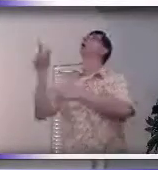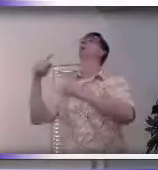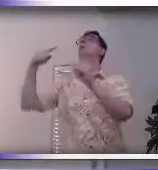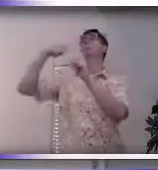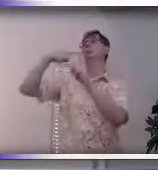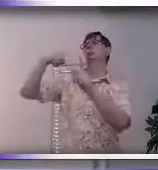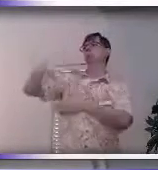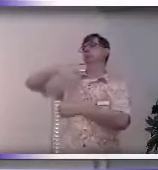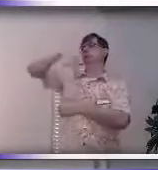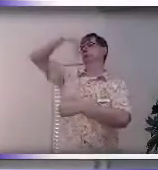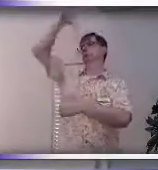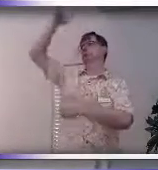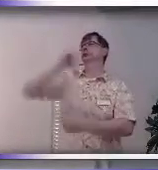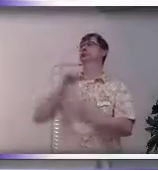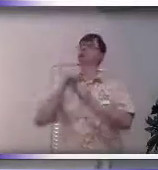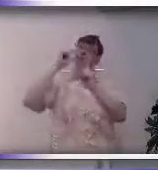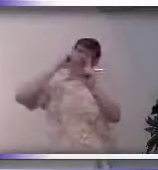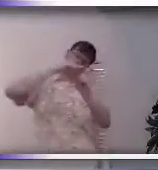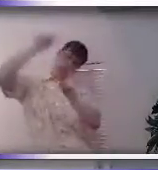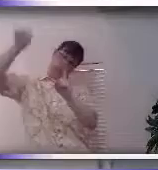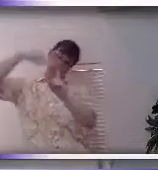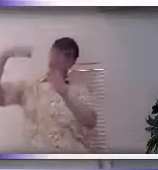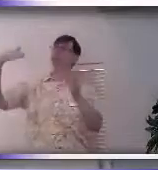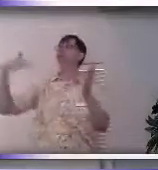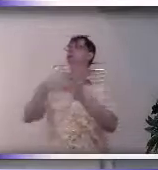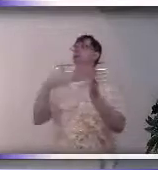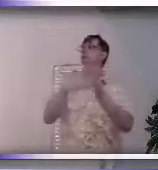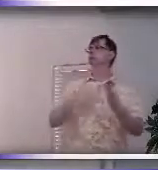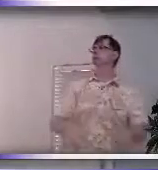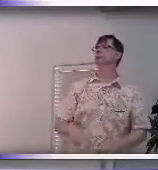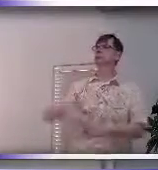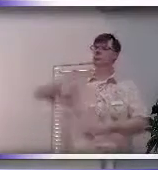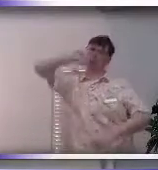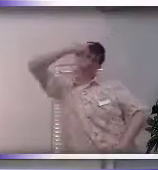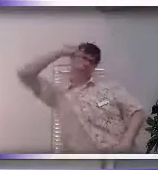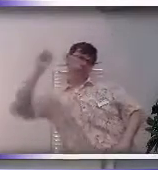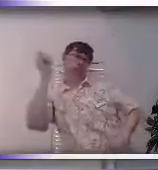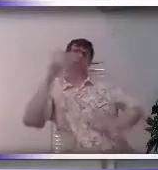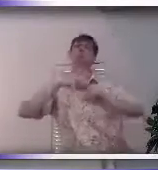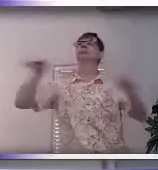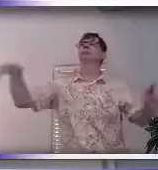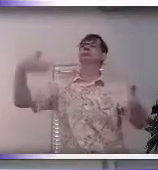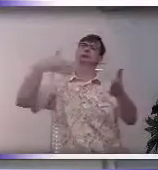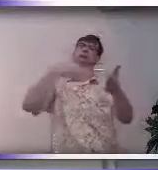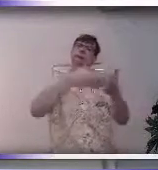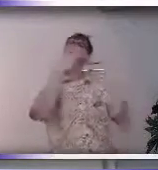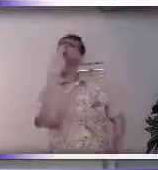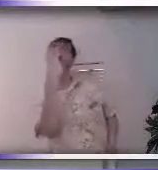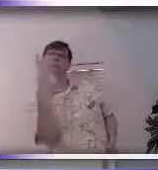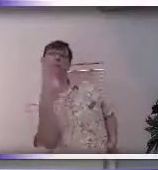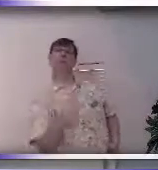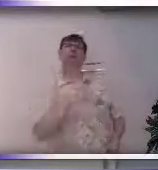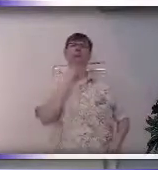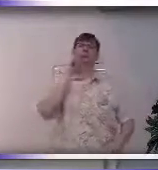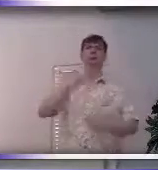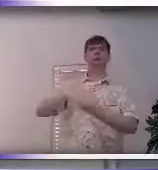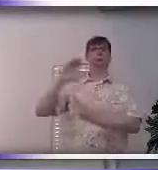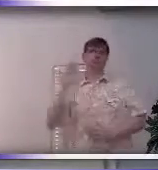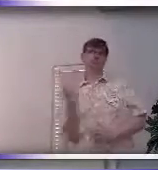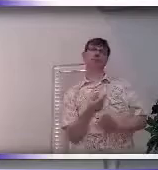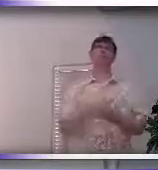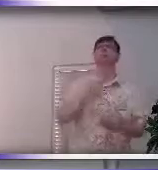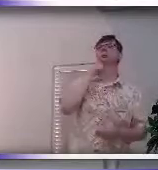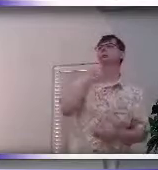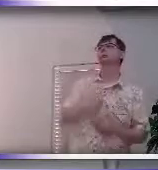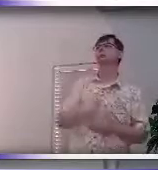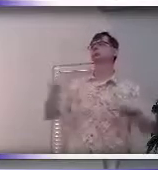spirit and choose again. I don't know if you can see it, but there is a little hook on the end of that V. Because you know what happens when